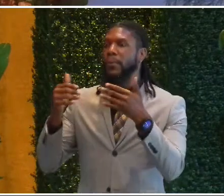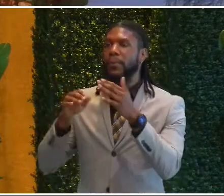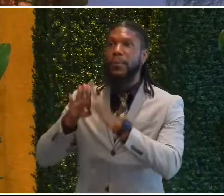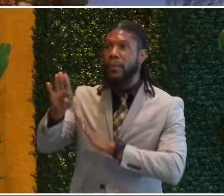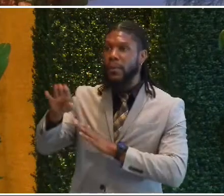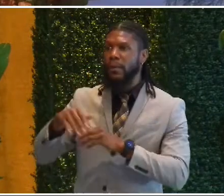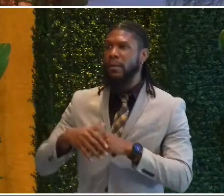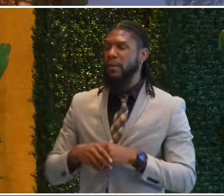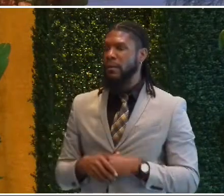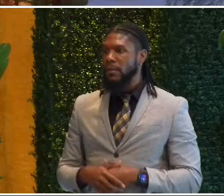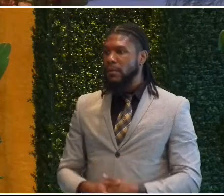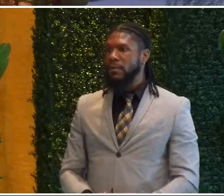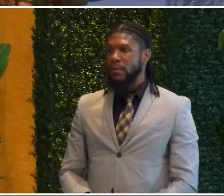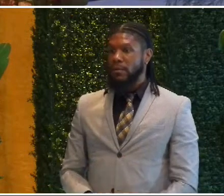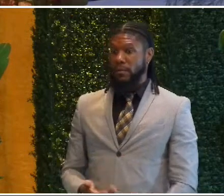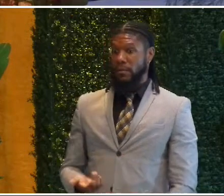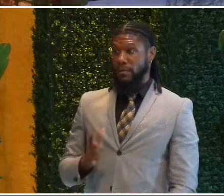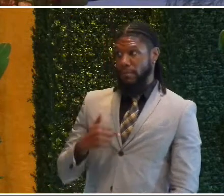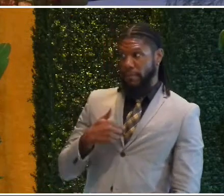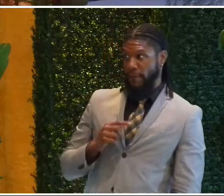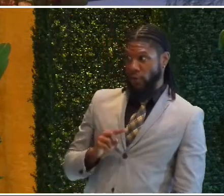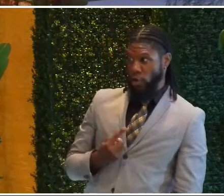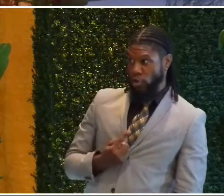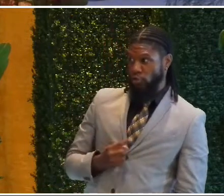Okay, it's always me first, I guess. You're good.